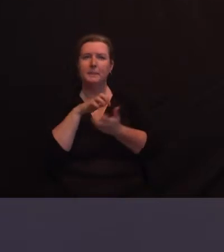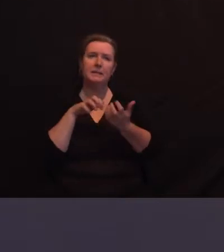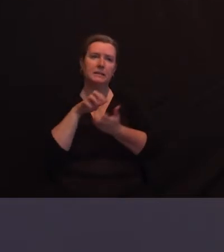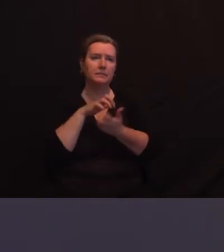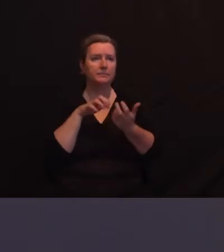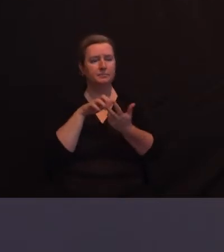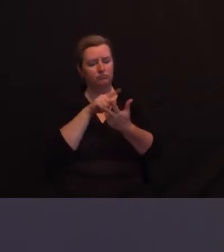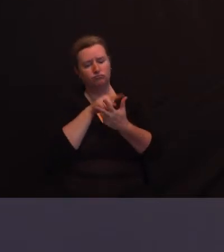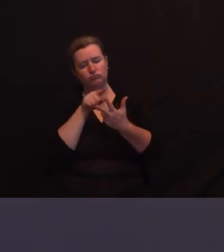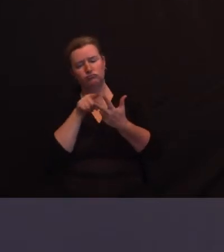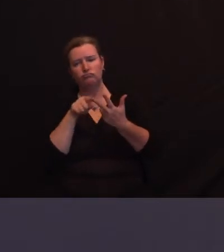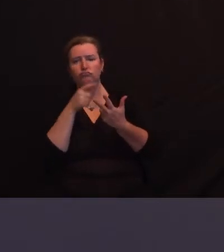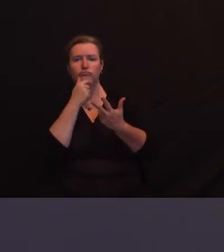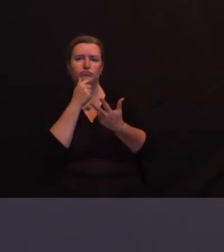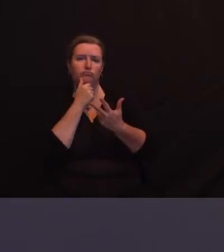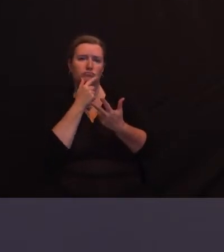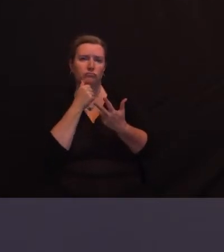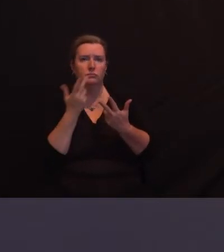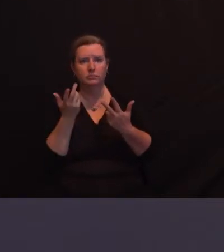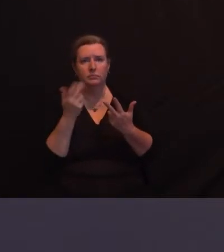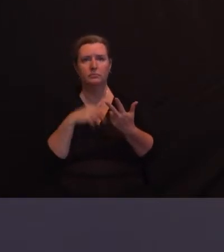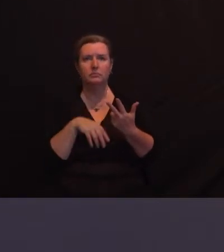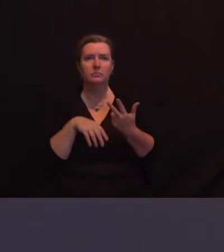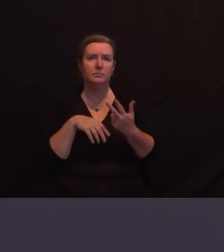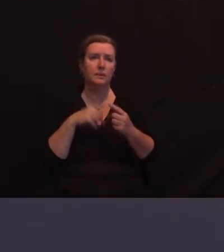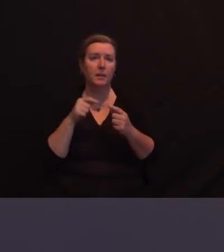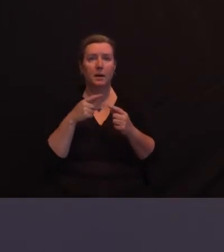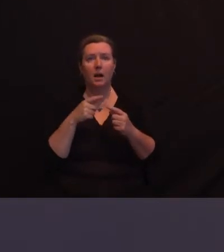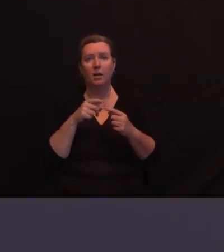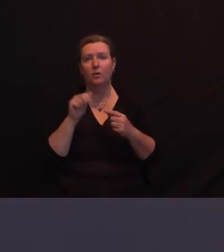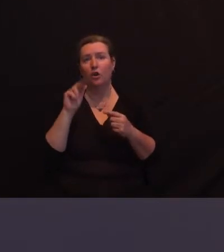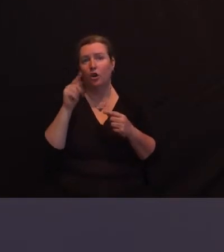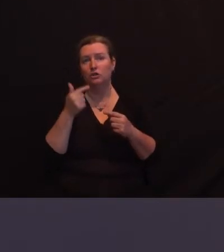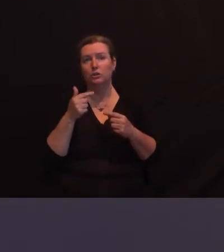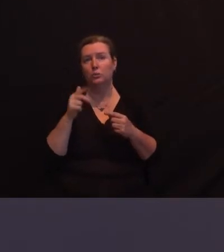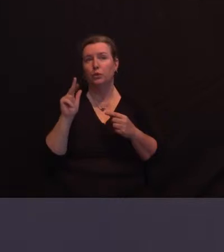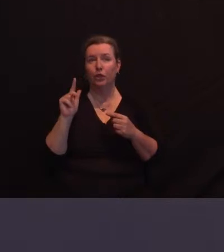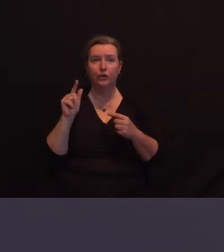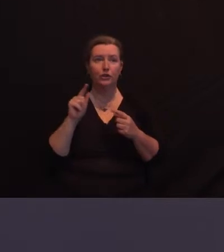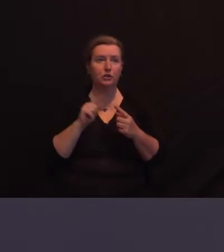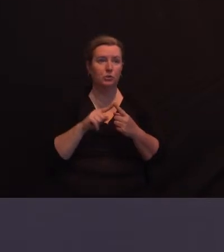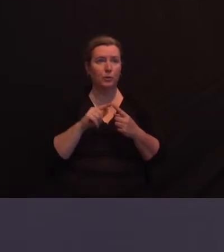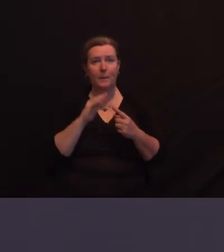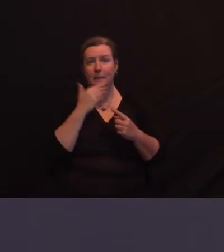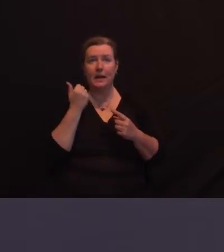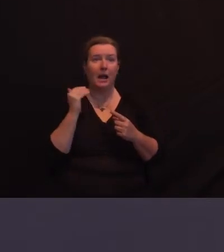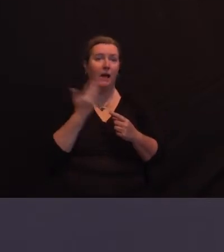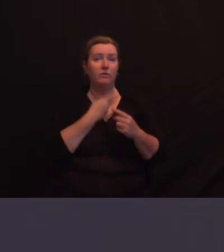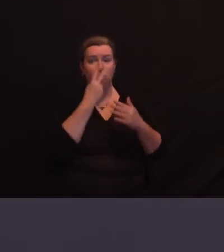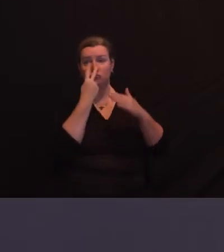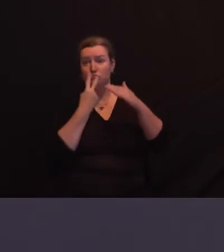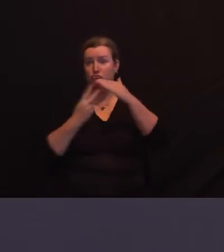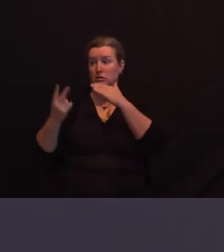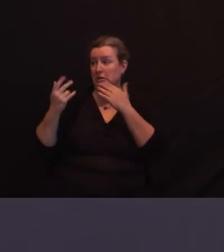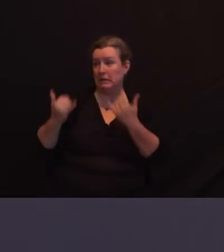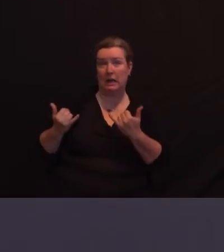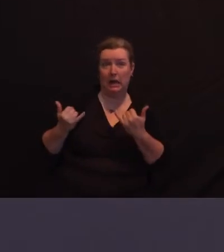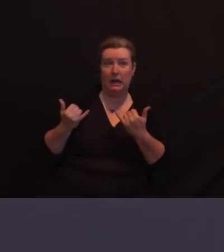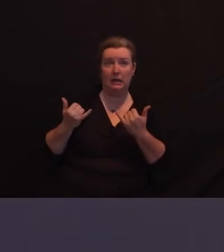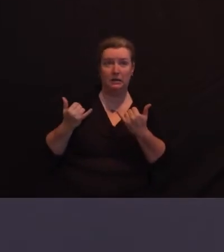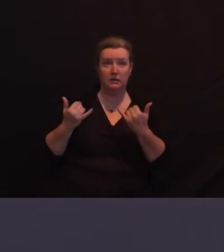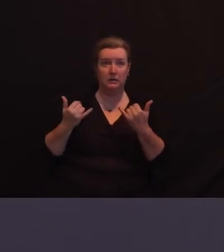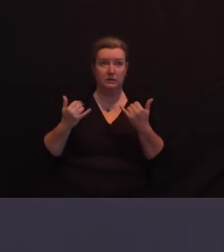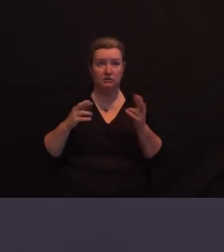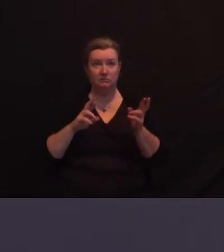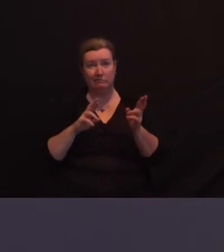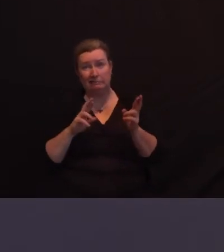back to my last soliloquy on August 23rd, to the best of our ability, right now, we feel we've got the right package in place. Would you add